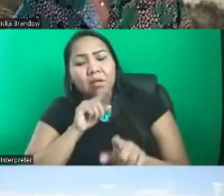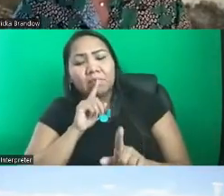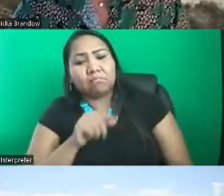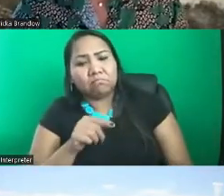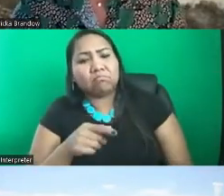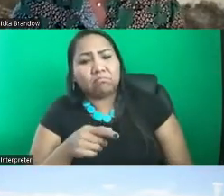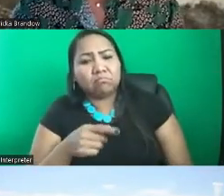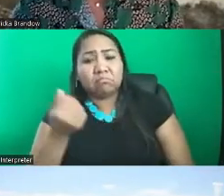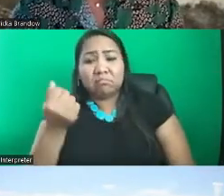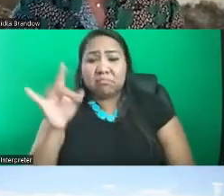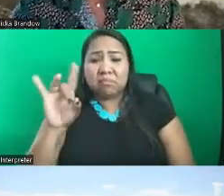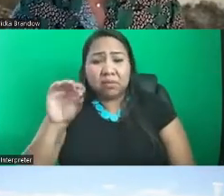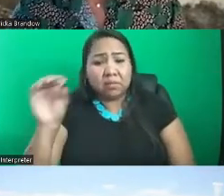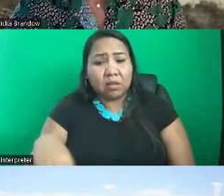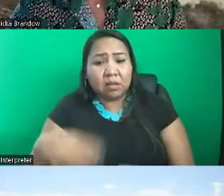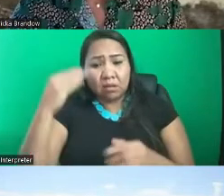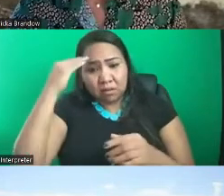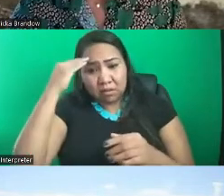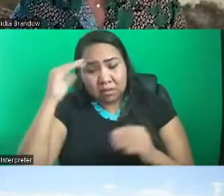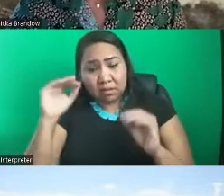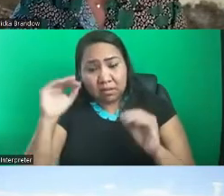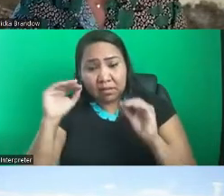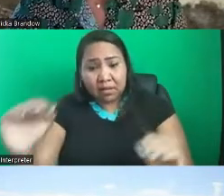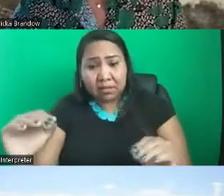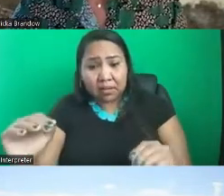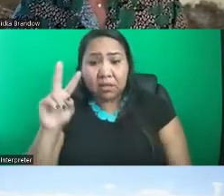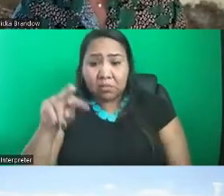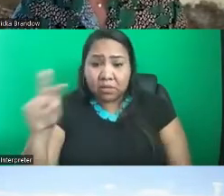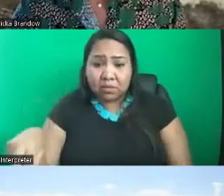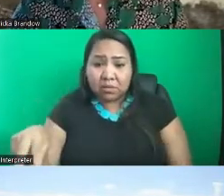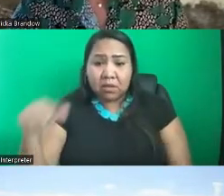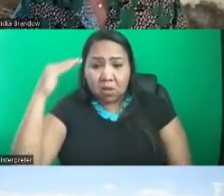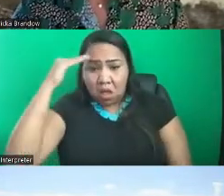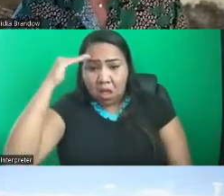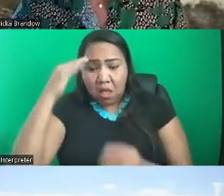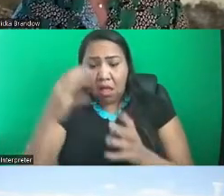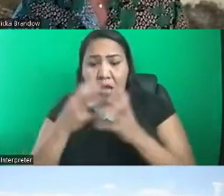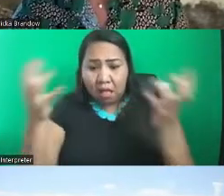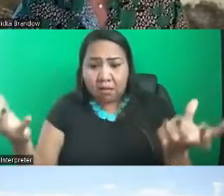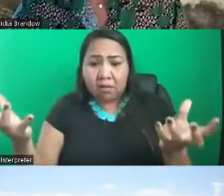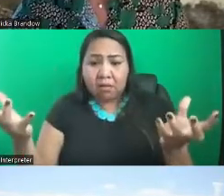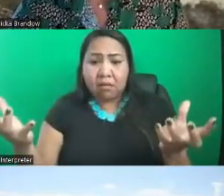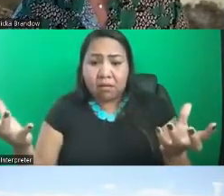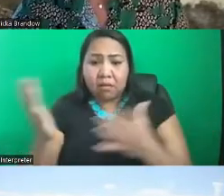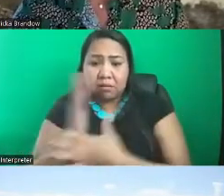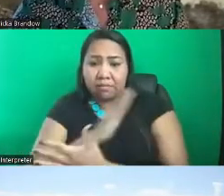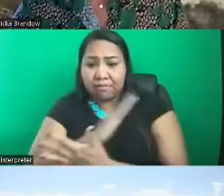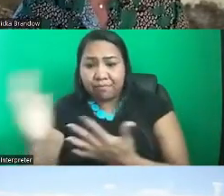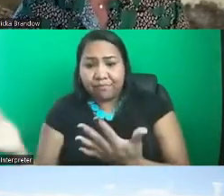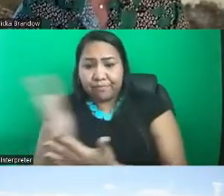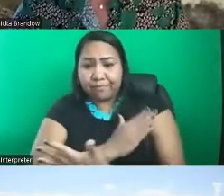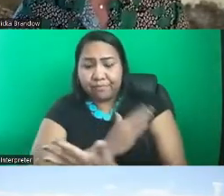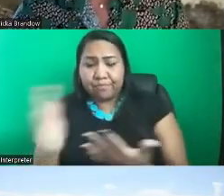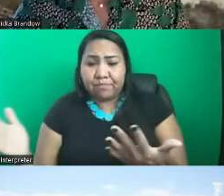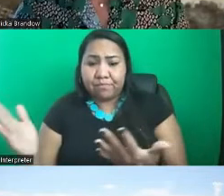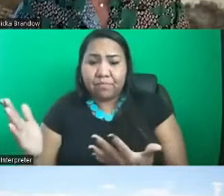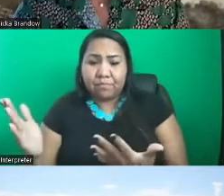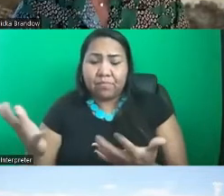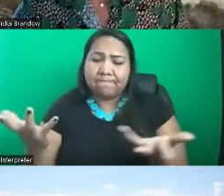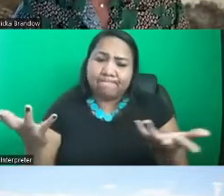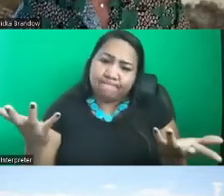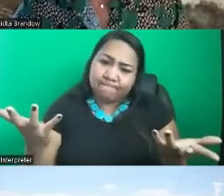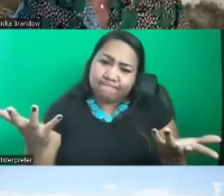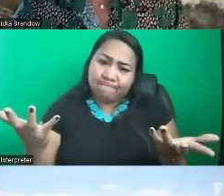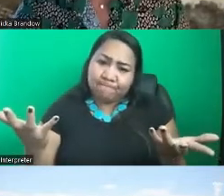to 22% knowing a lot, and all those in between. And so this tells us that we must